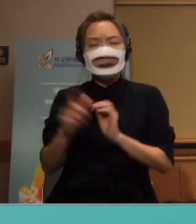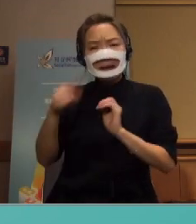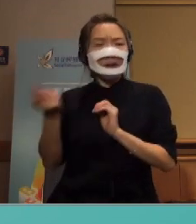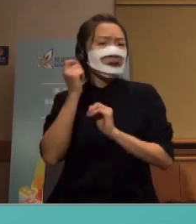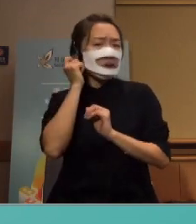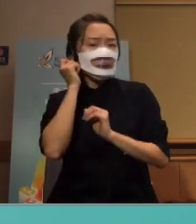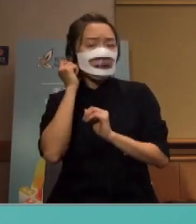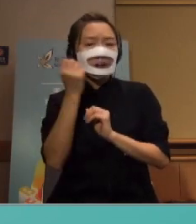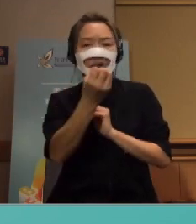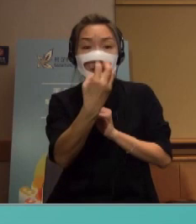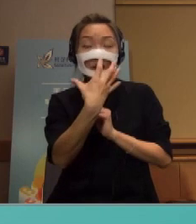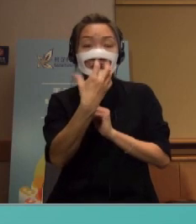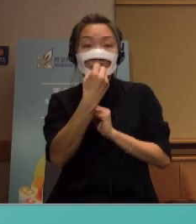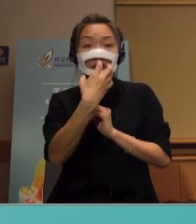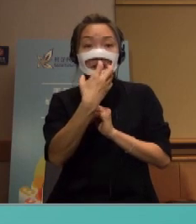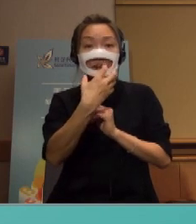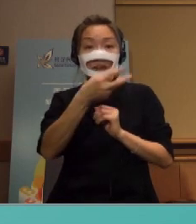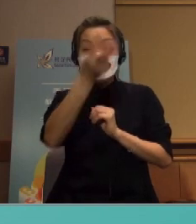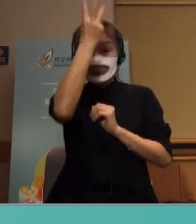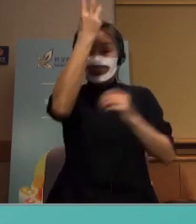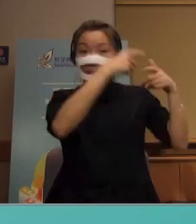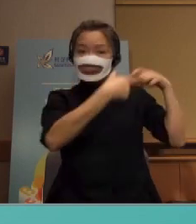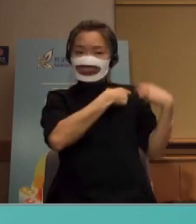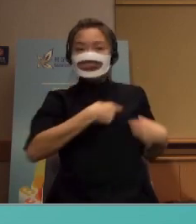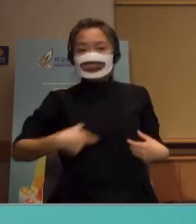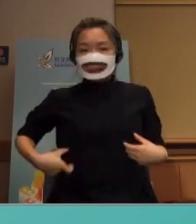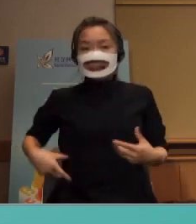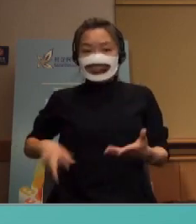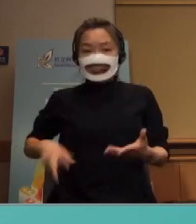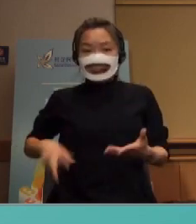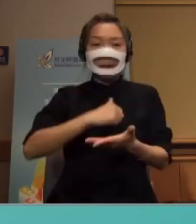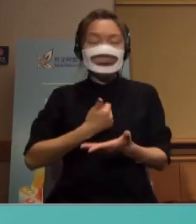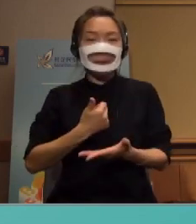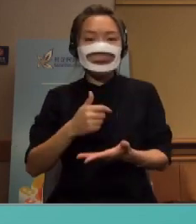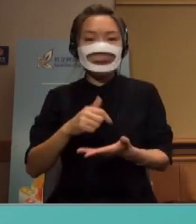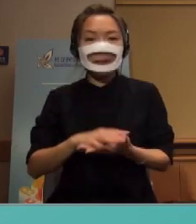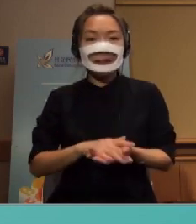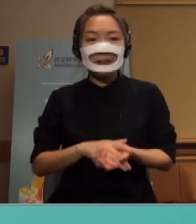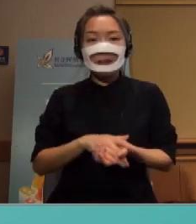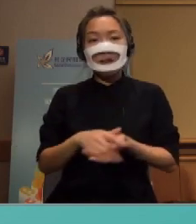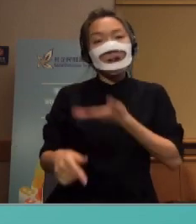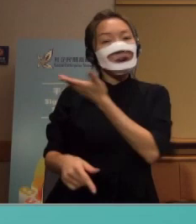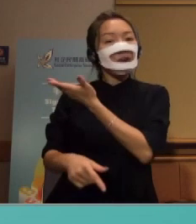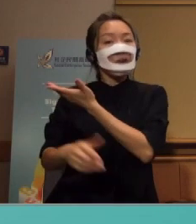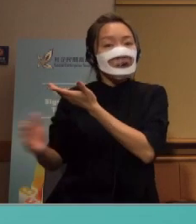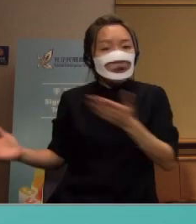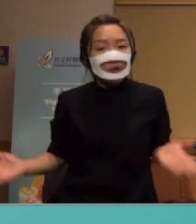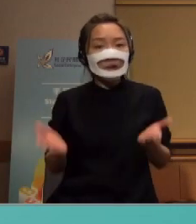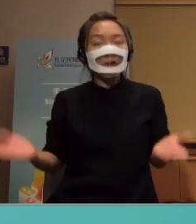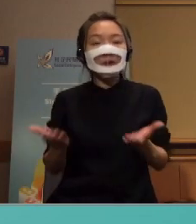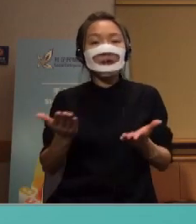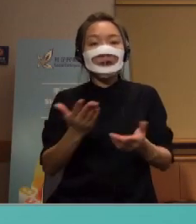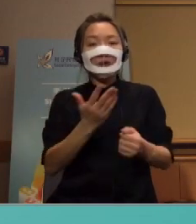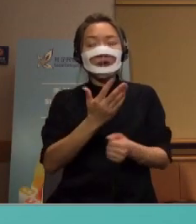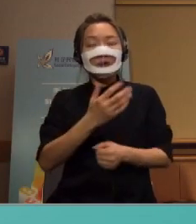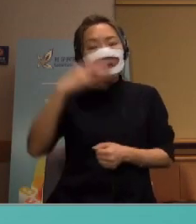is an entrepreneur. So we have her to promote the Metaverse concept to her network as well. So